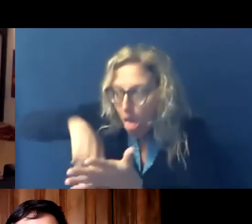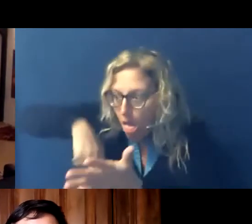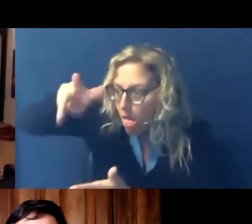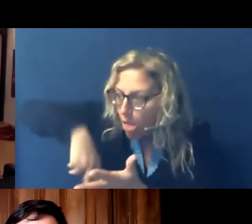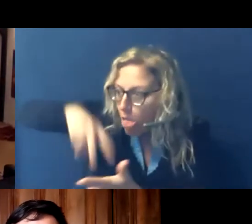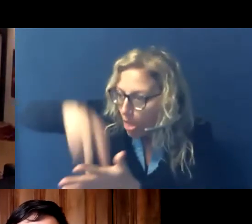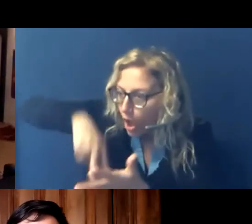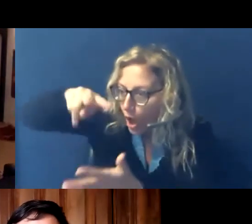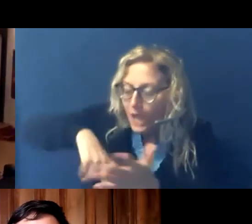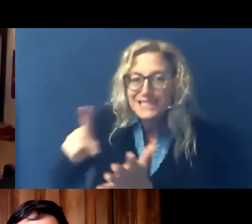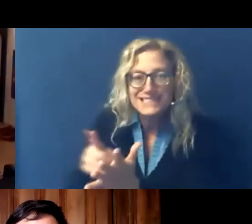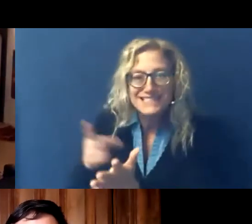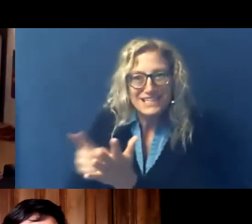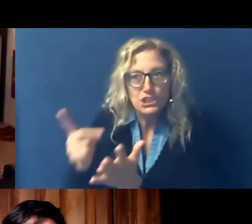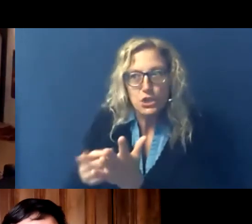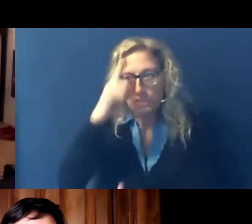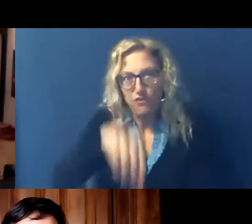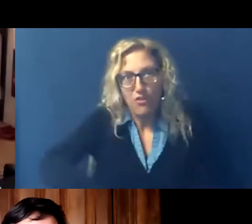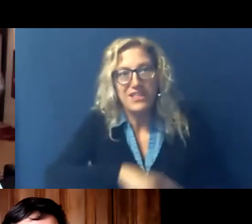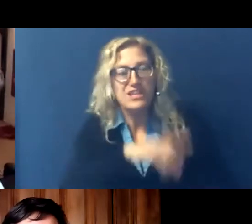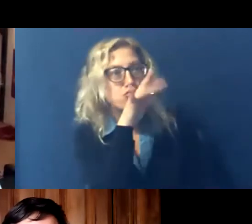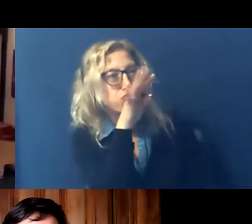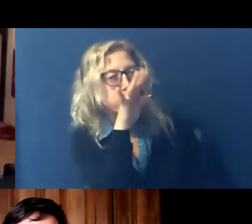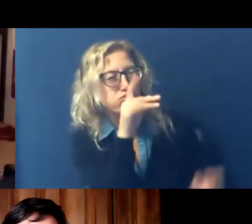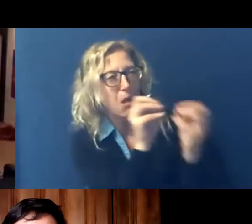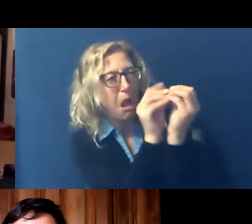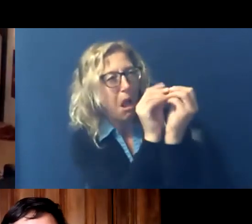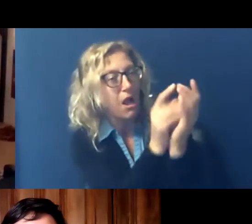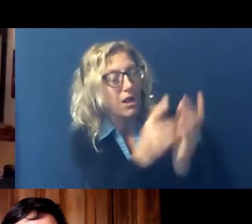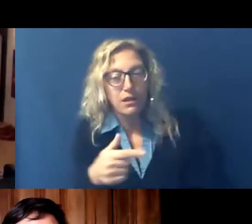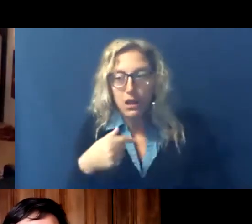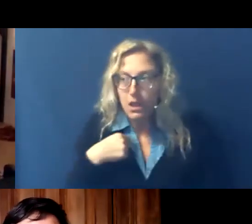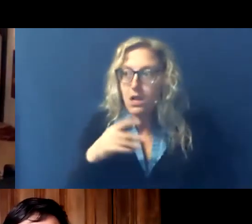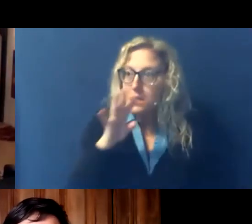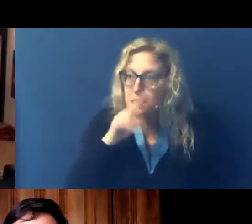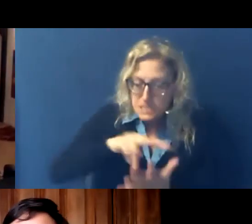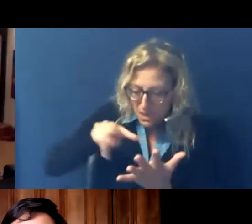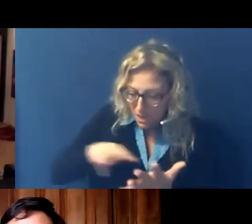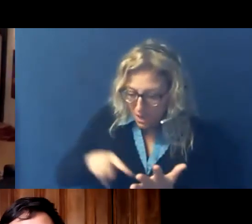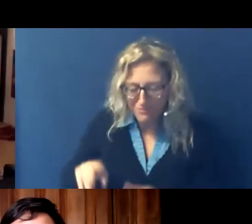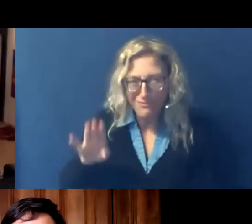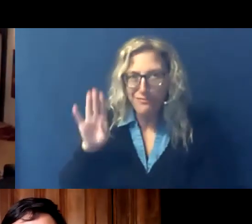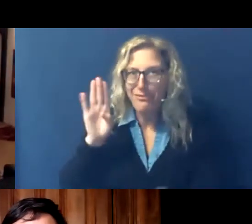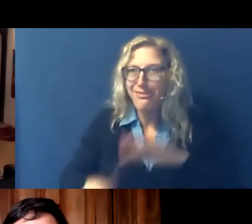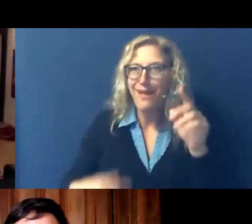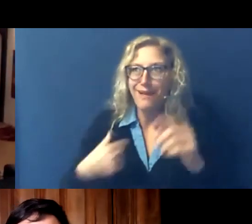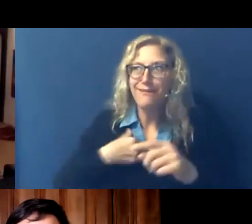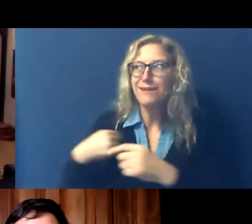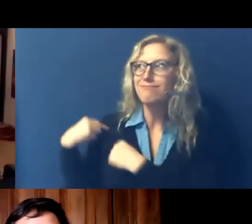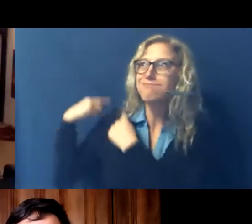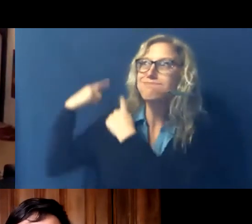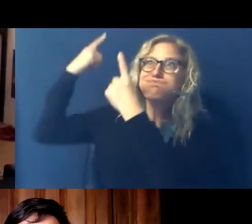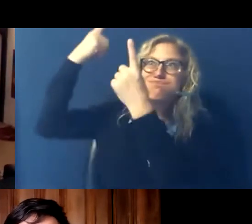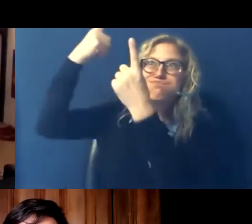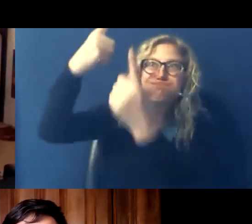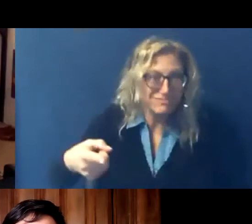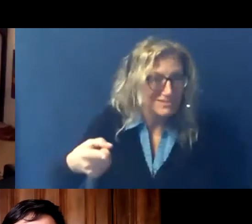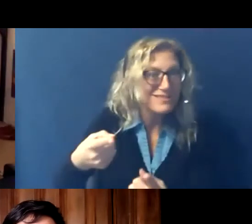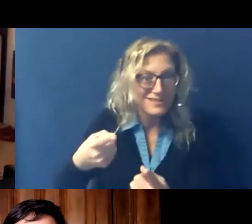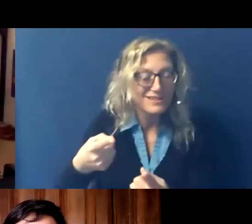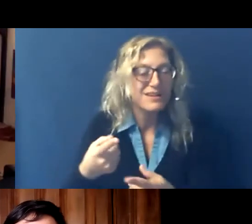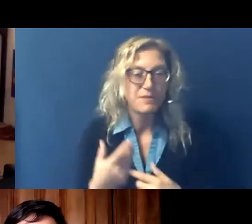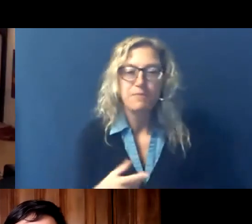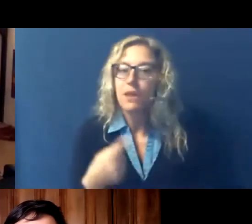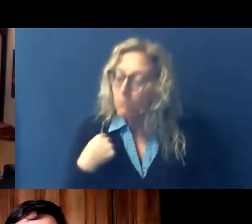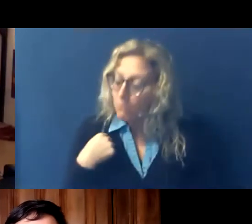for this oral argument, more 18th century dictionaries than probably I have in the rest of my legal career